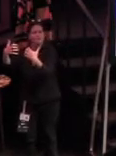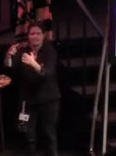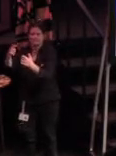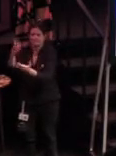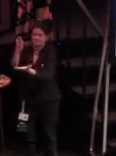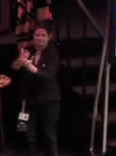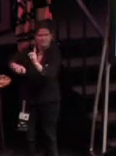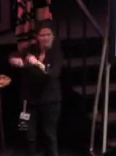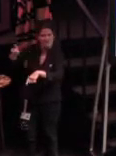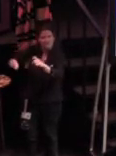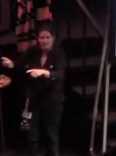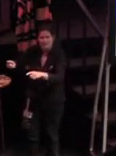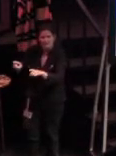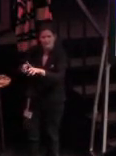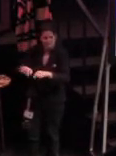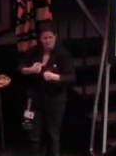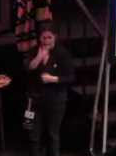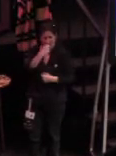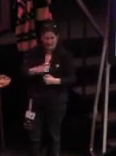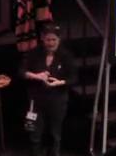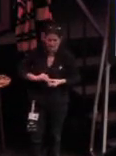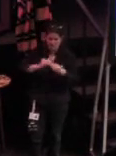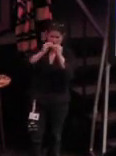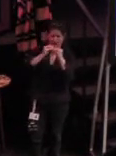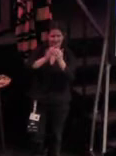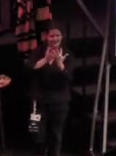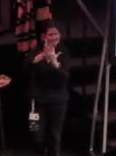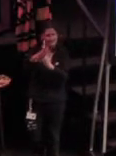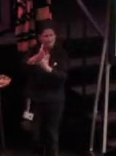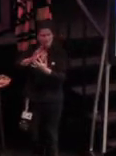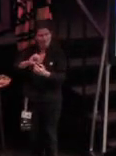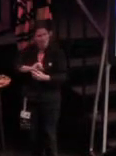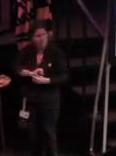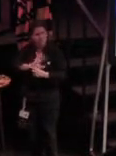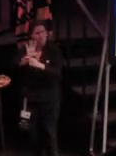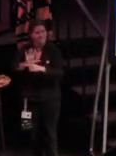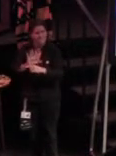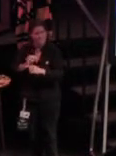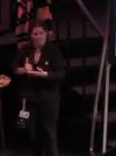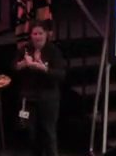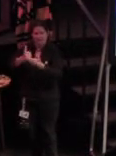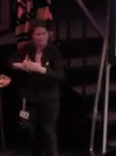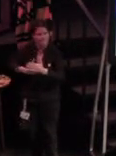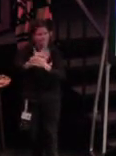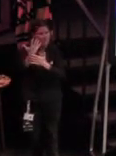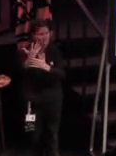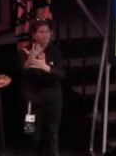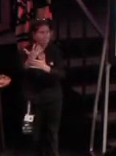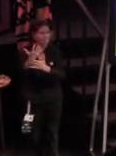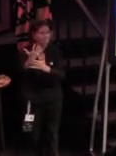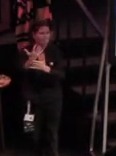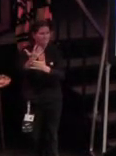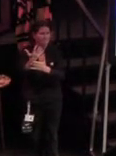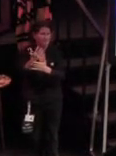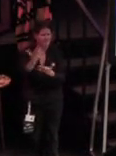create interventions and programs that supported them to professionally develop. I mean, come on, I was 18.